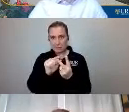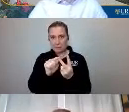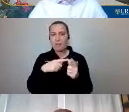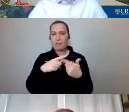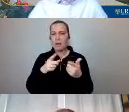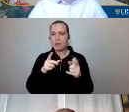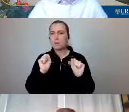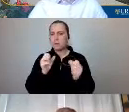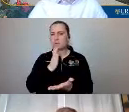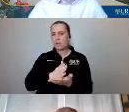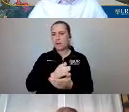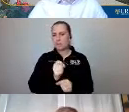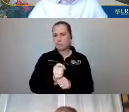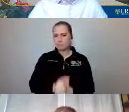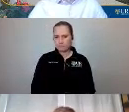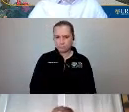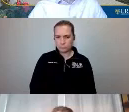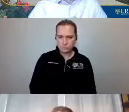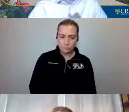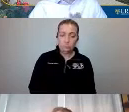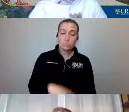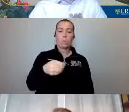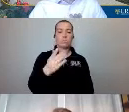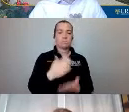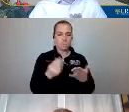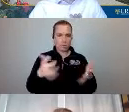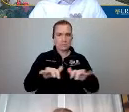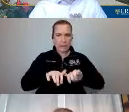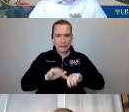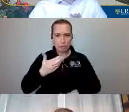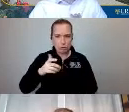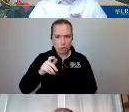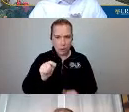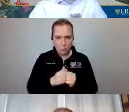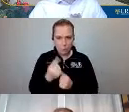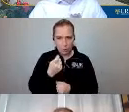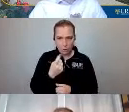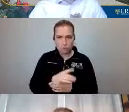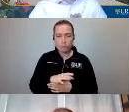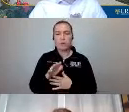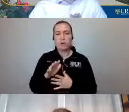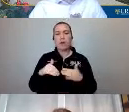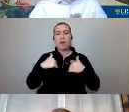Okay, we have a question in our chat box. How is the lung cancer